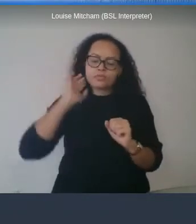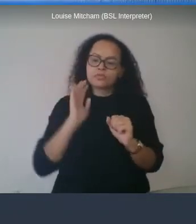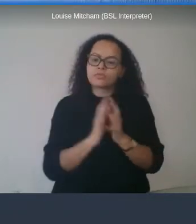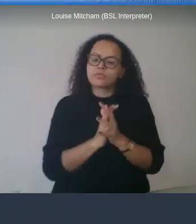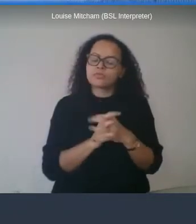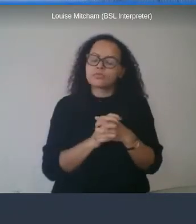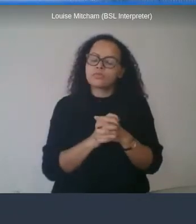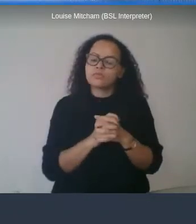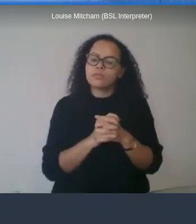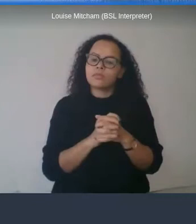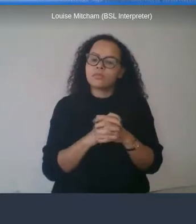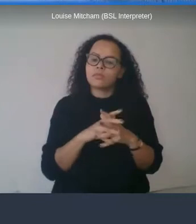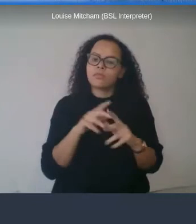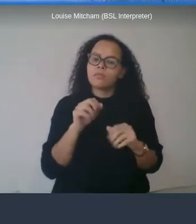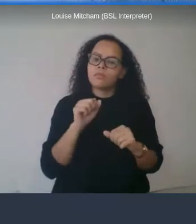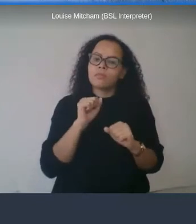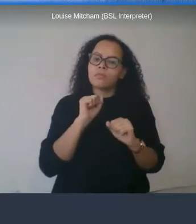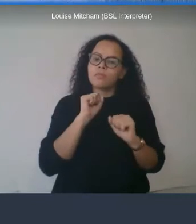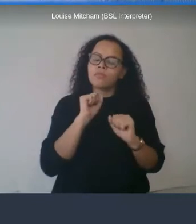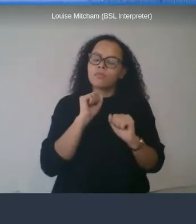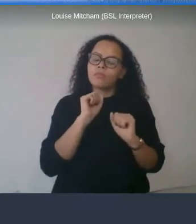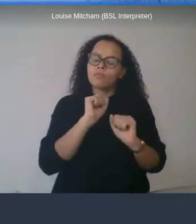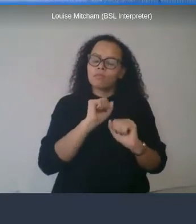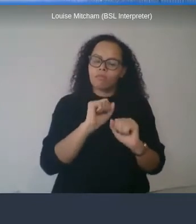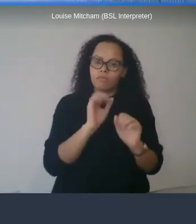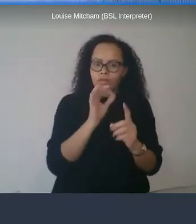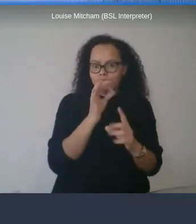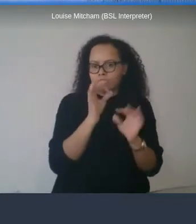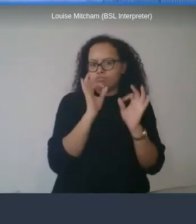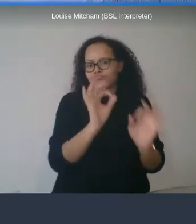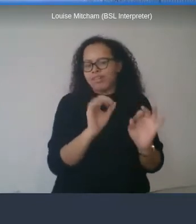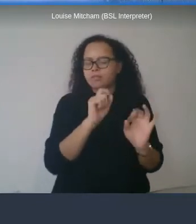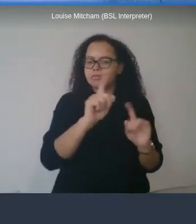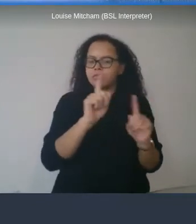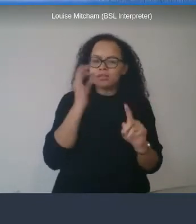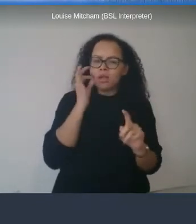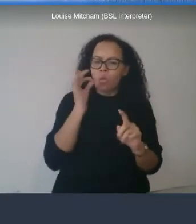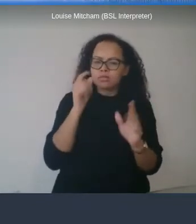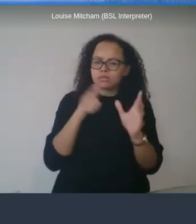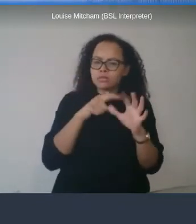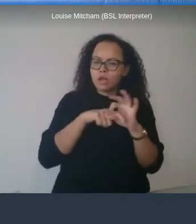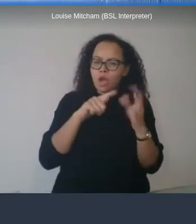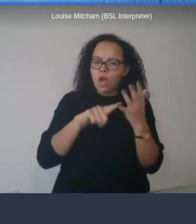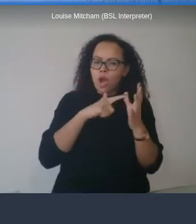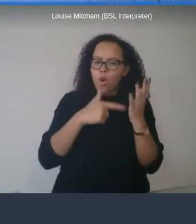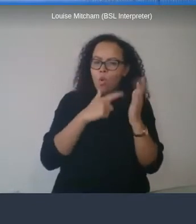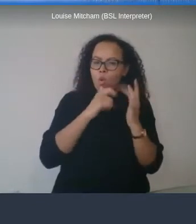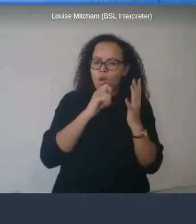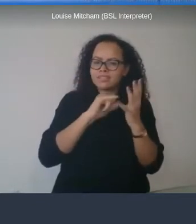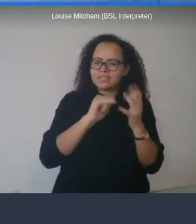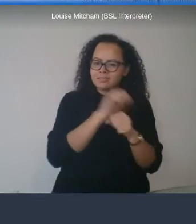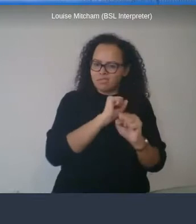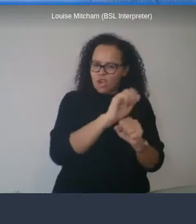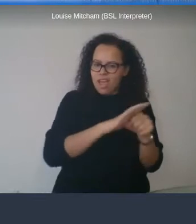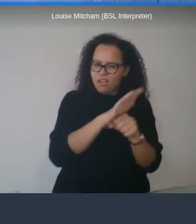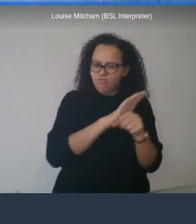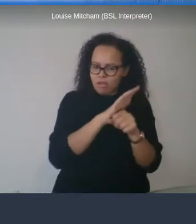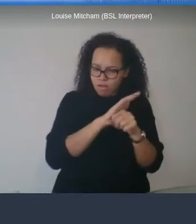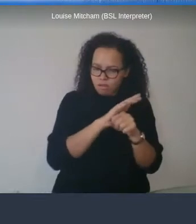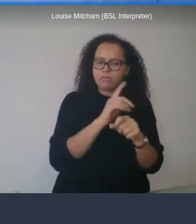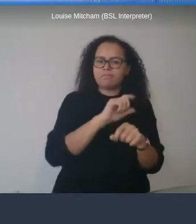great aquatics on brand and on theme aquatics type picture behind you. Suzanne, Emma Gillen,